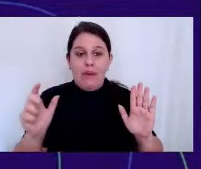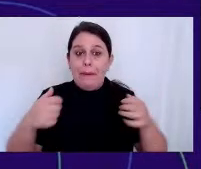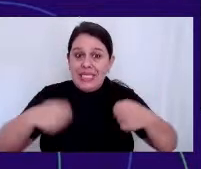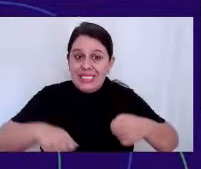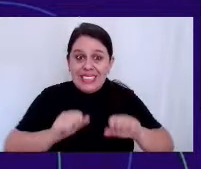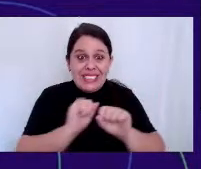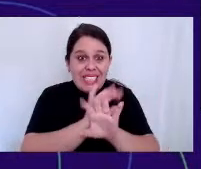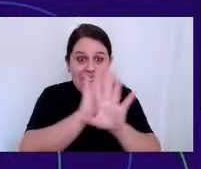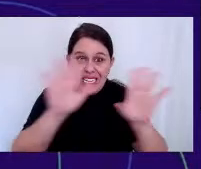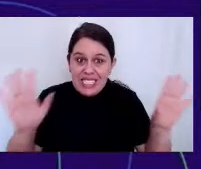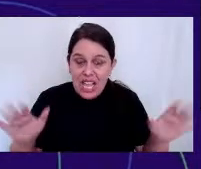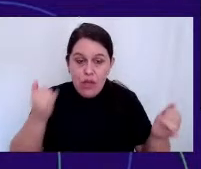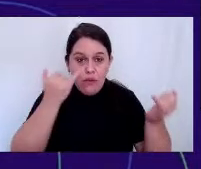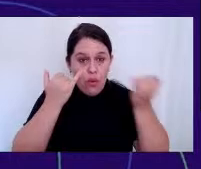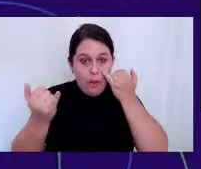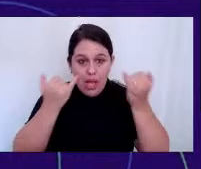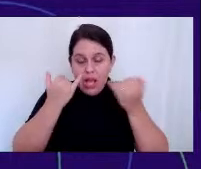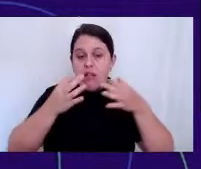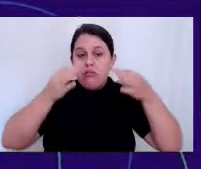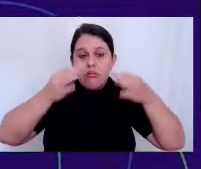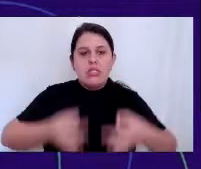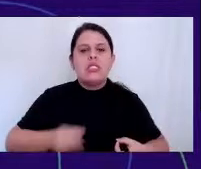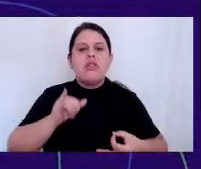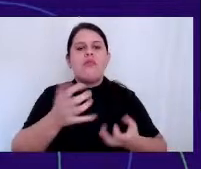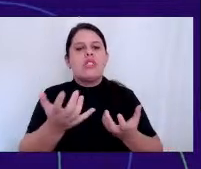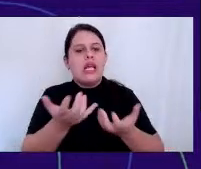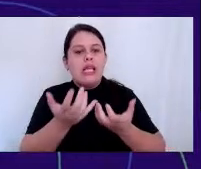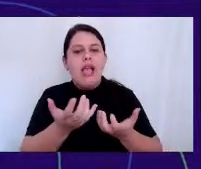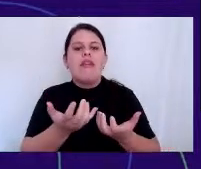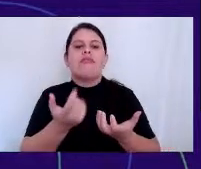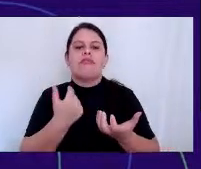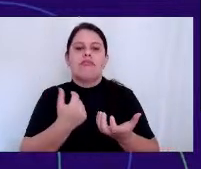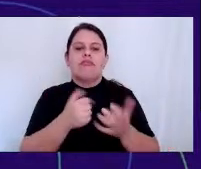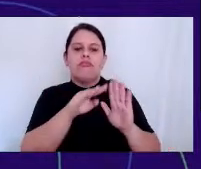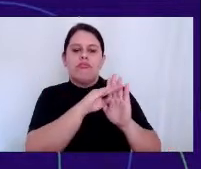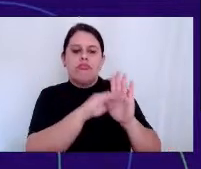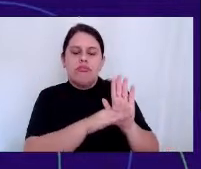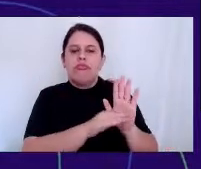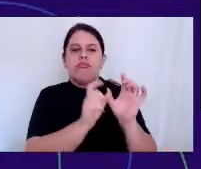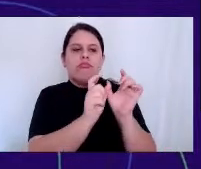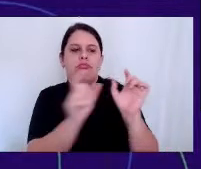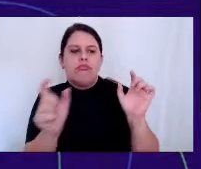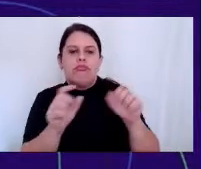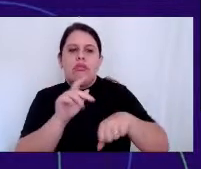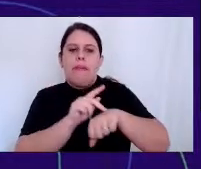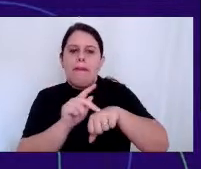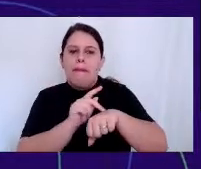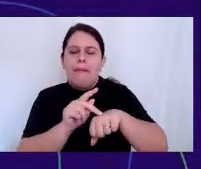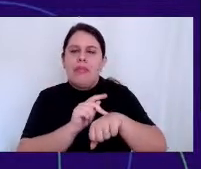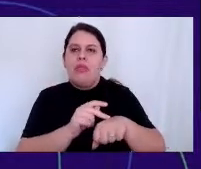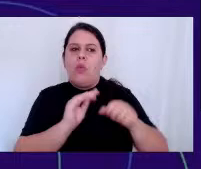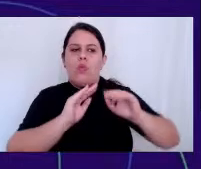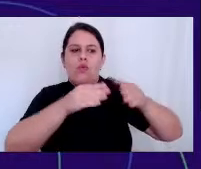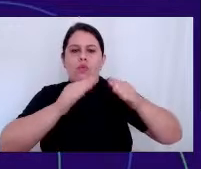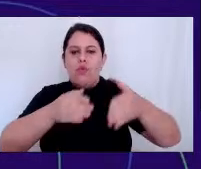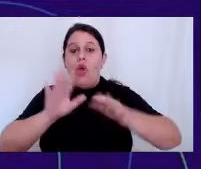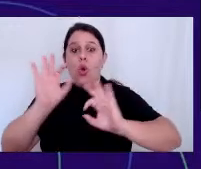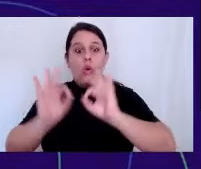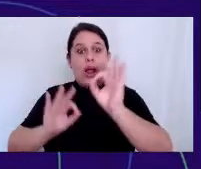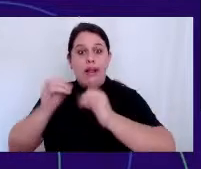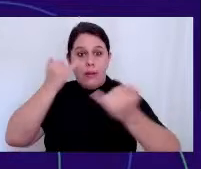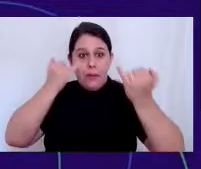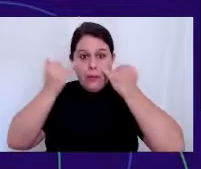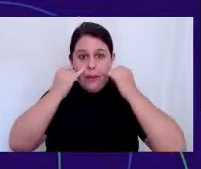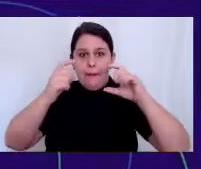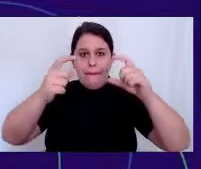in bold specific information, to organize information by bullet point or paragraph. And something very important here is that you can